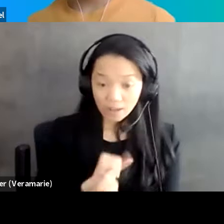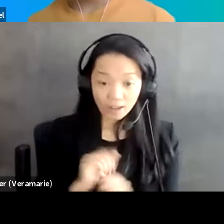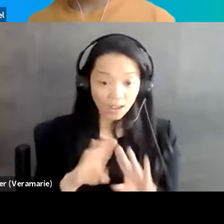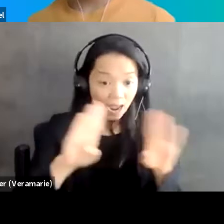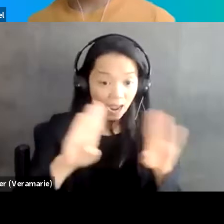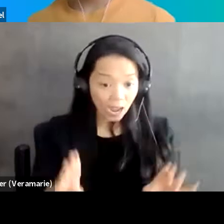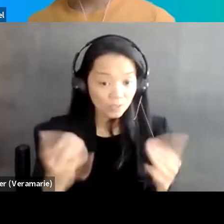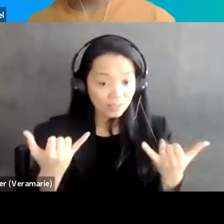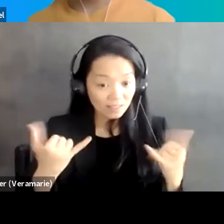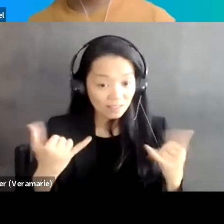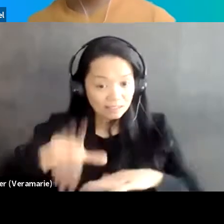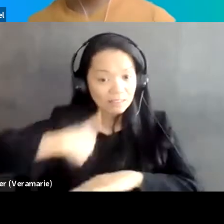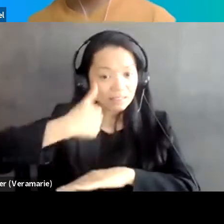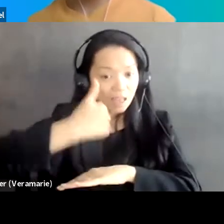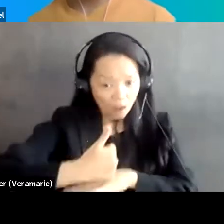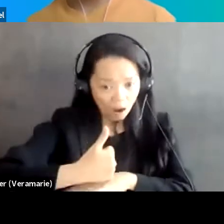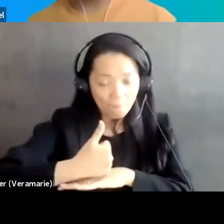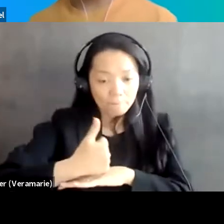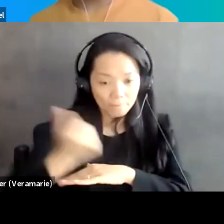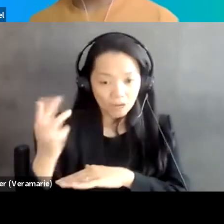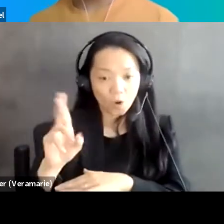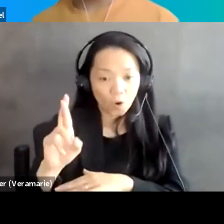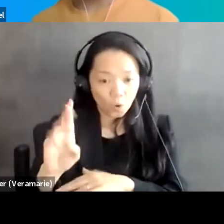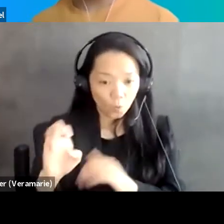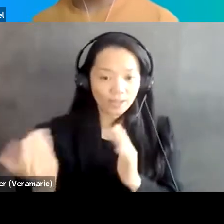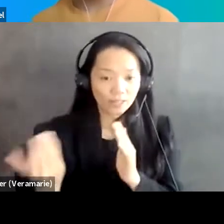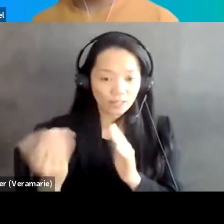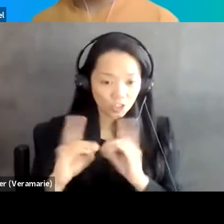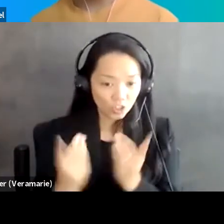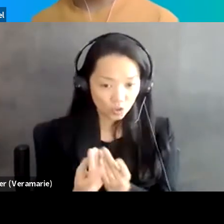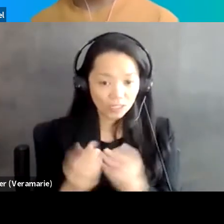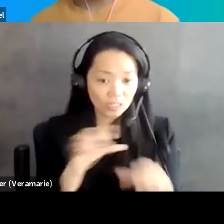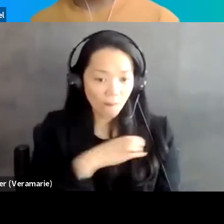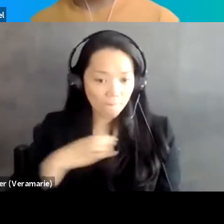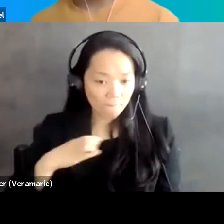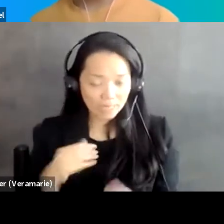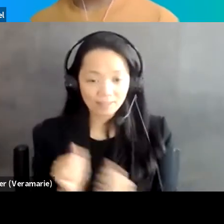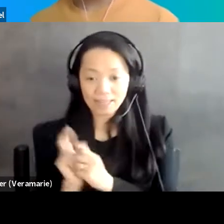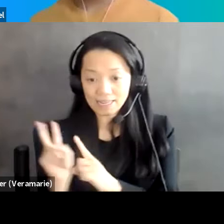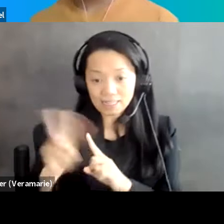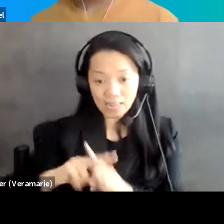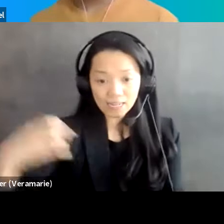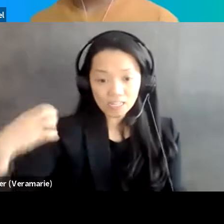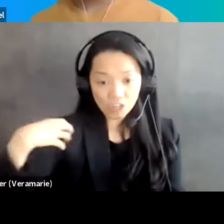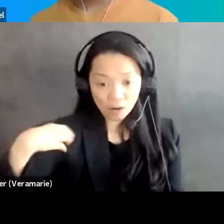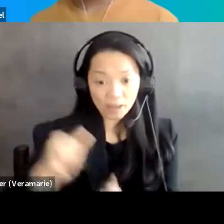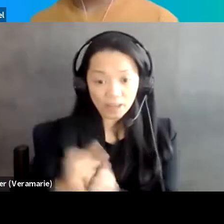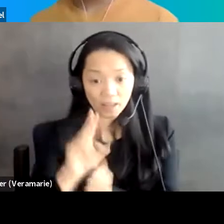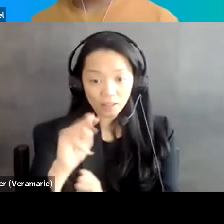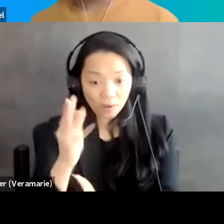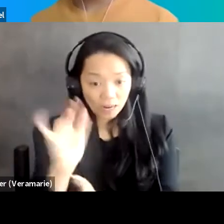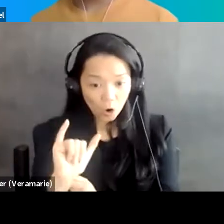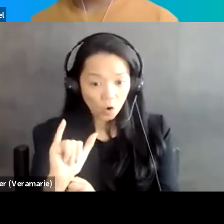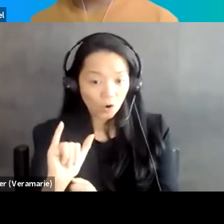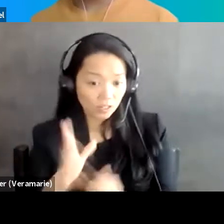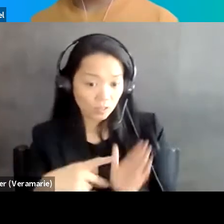has yet to establish a redistricting committee. The Senate just has appointed the chairman and the minority spokesperson, so they still